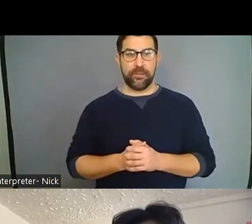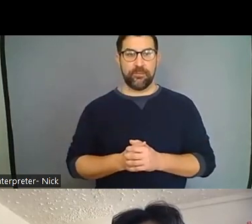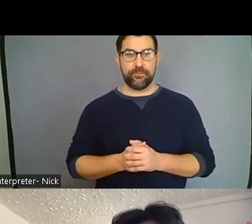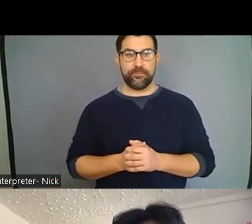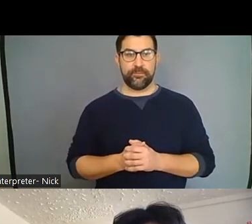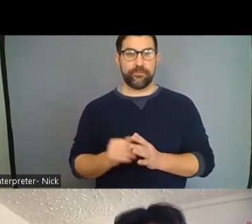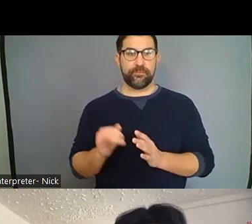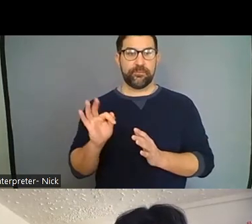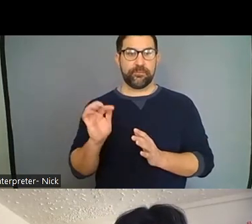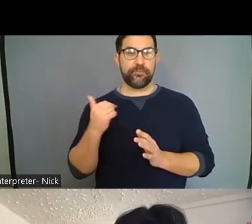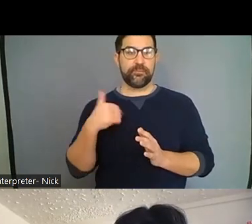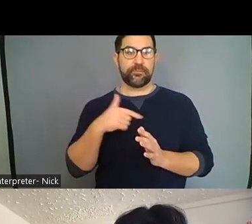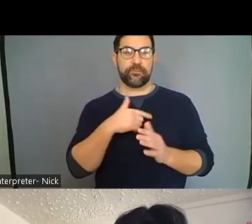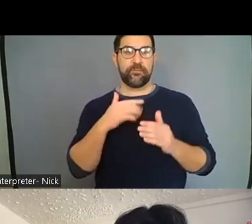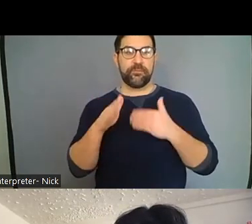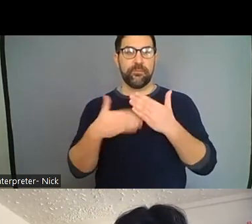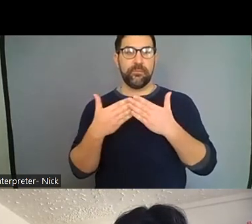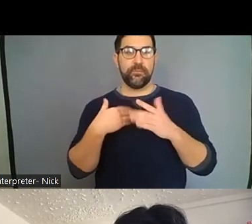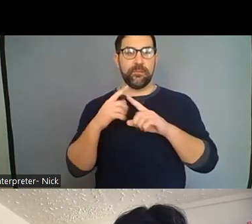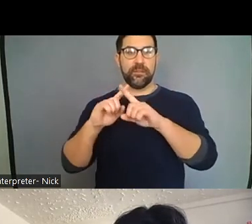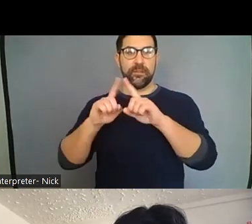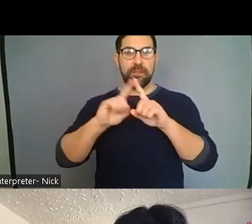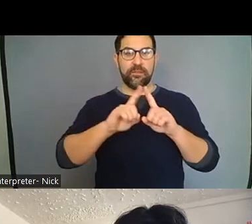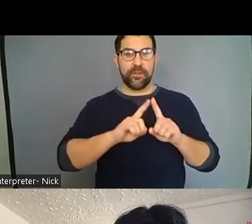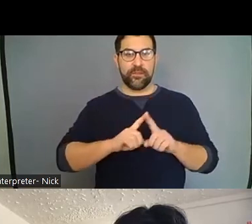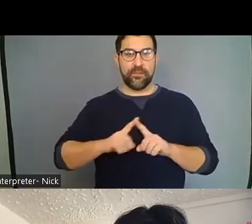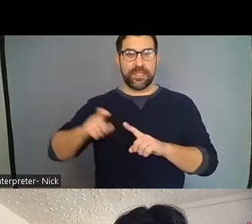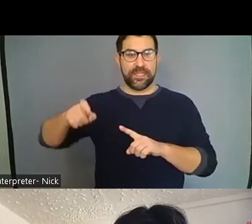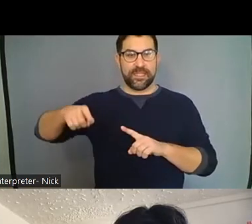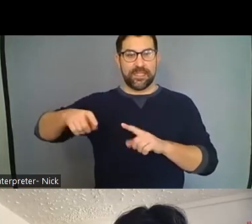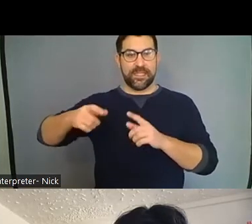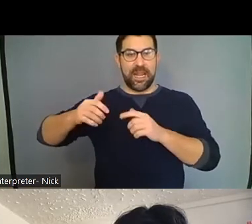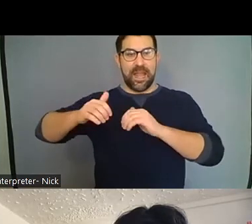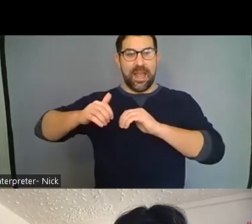all have different needs as to